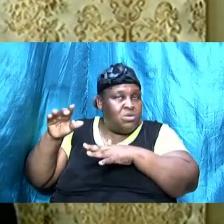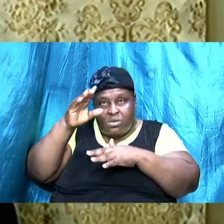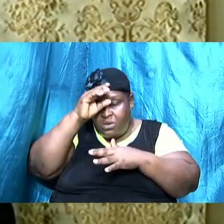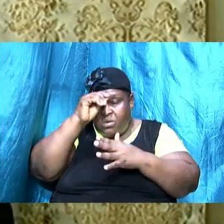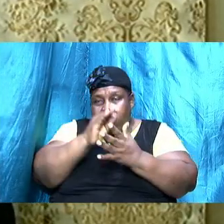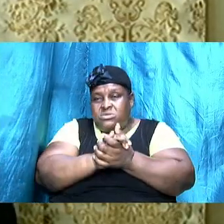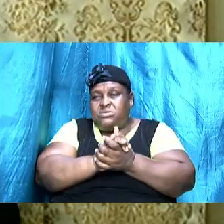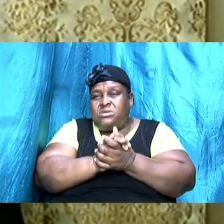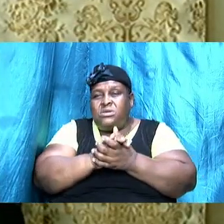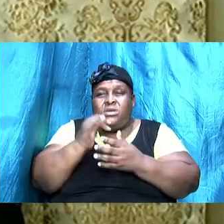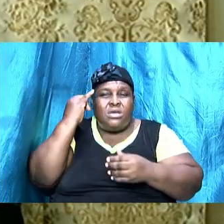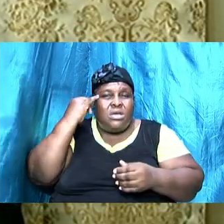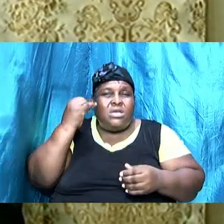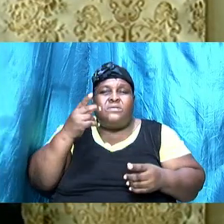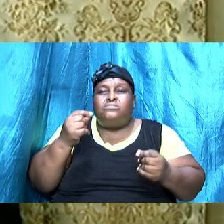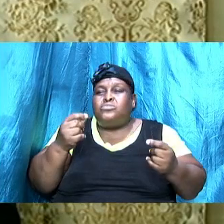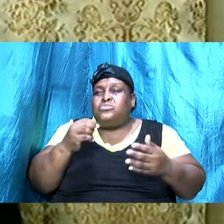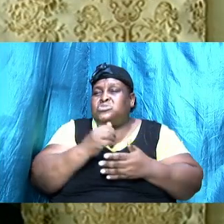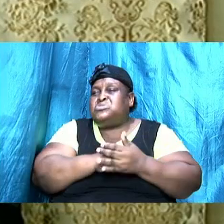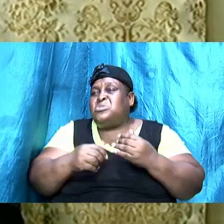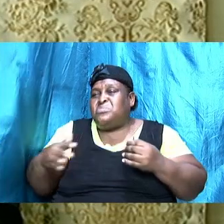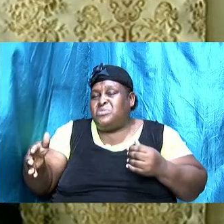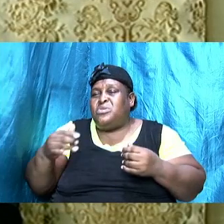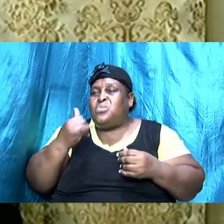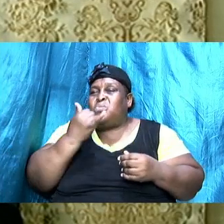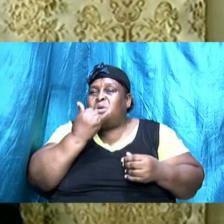did something wrong and we went to our